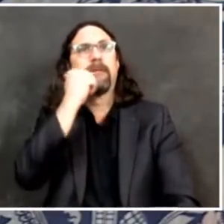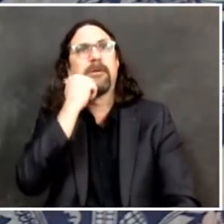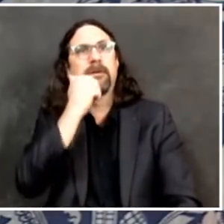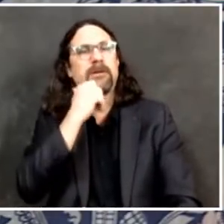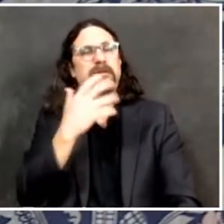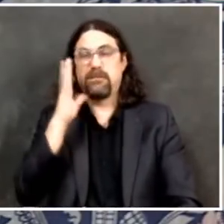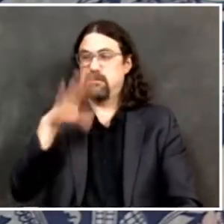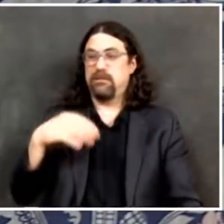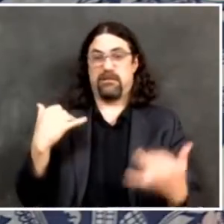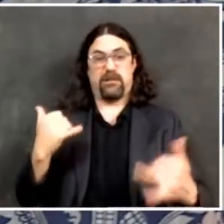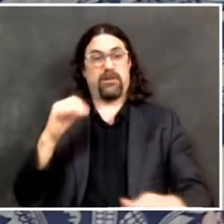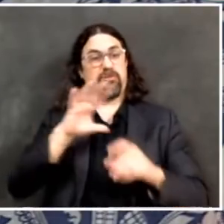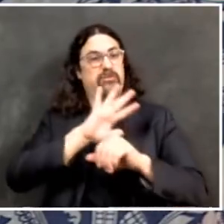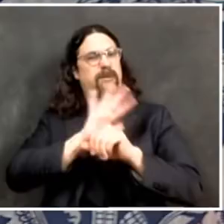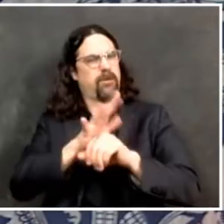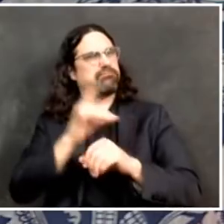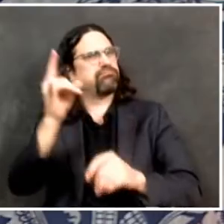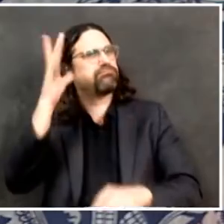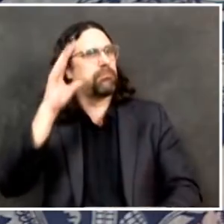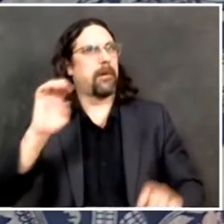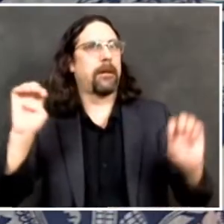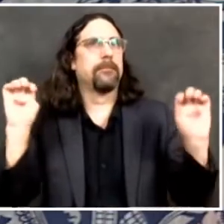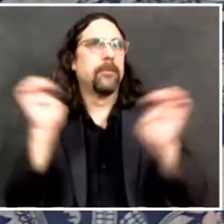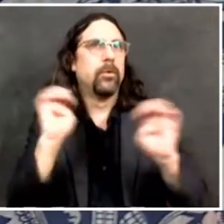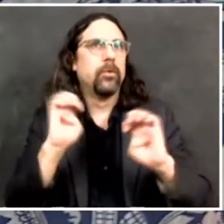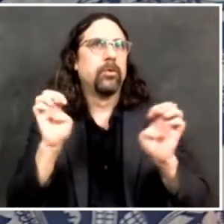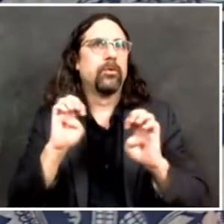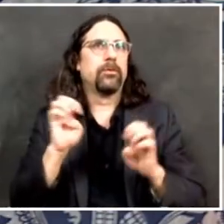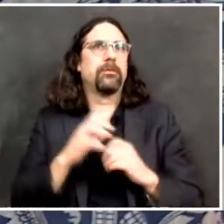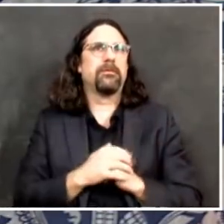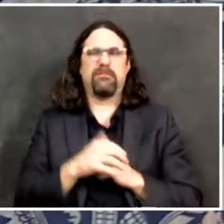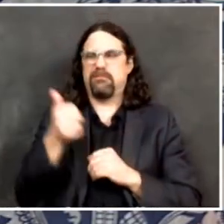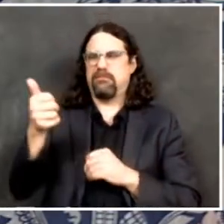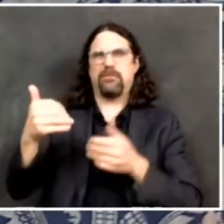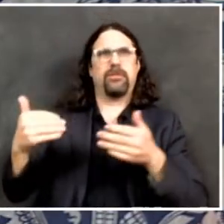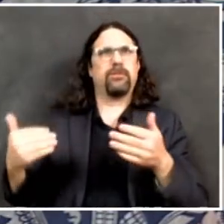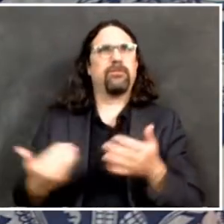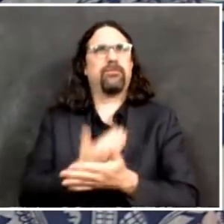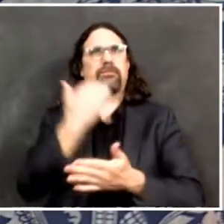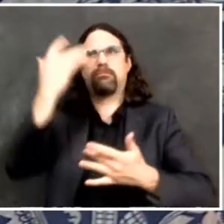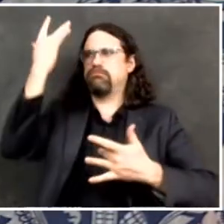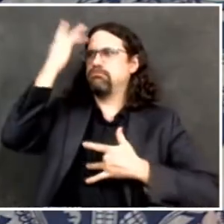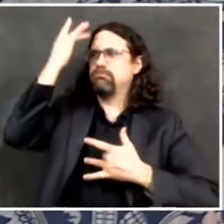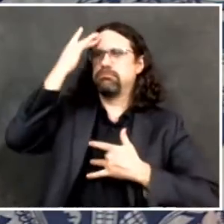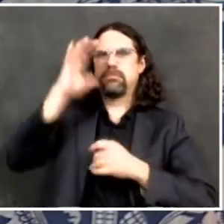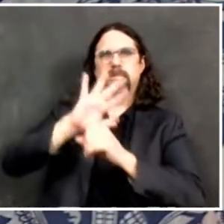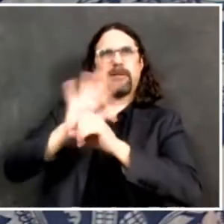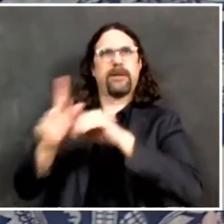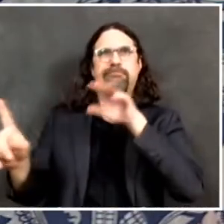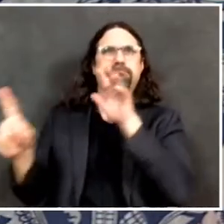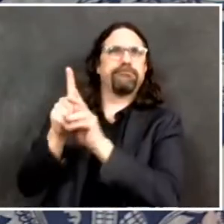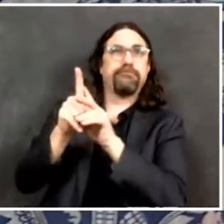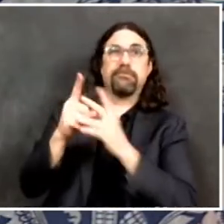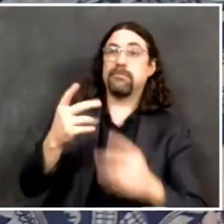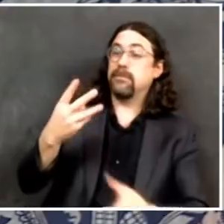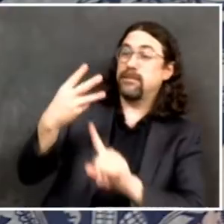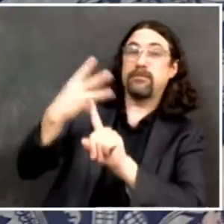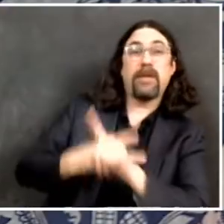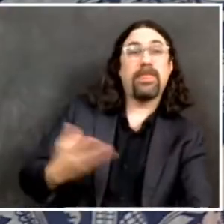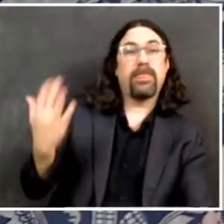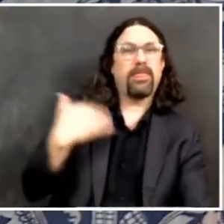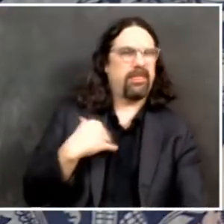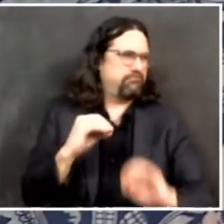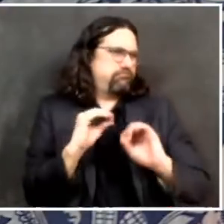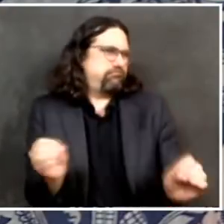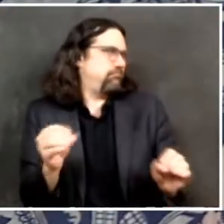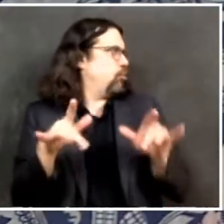of something brand new, a disease that didn't even exist for human beings 6 months ago. But we're also trying to understand the huge